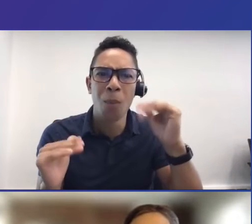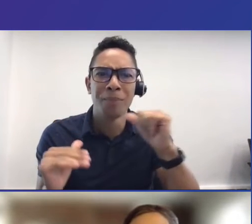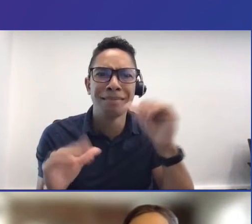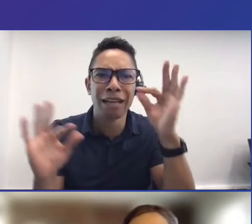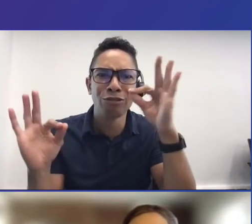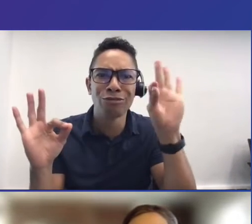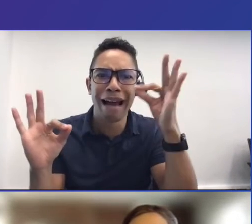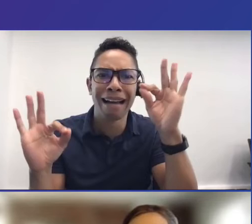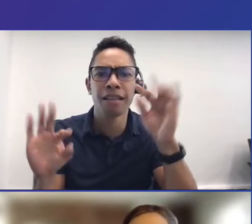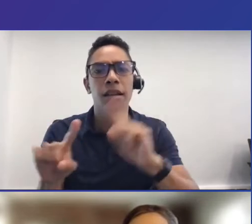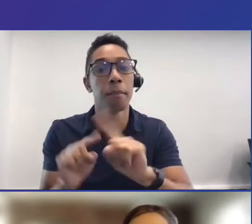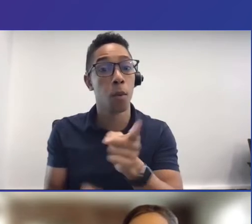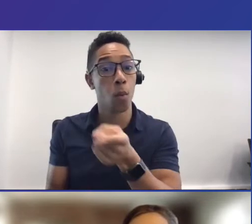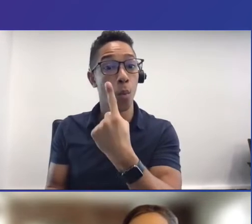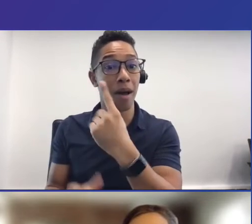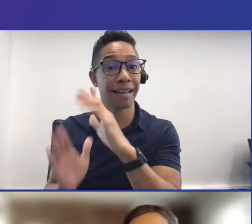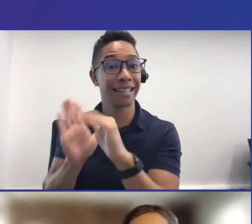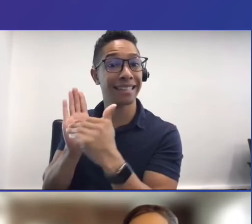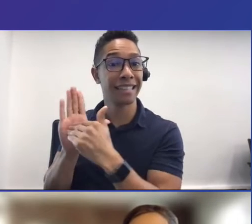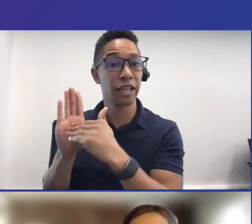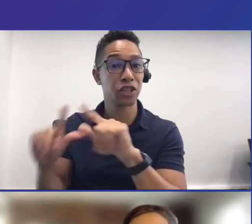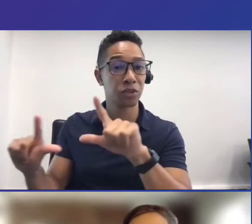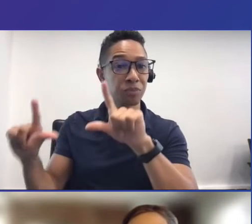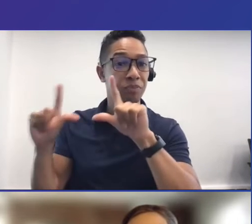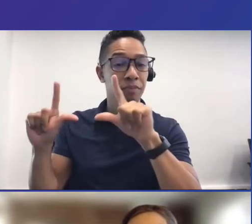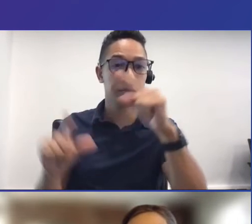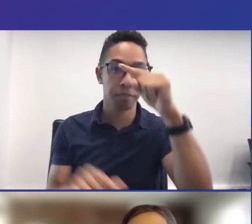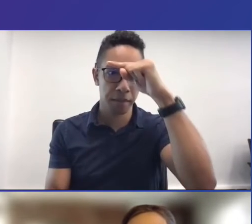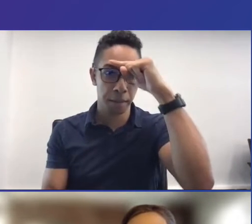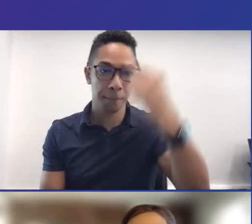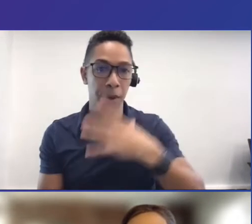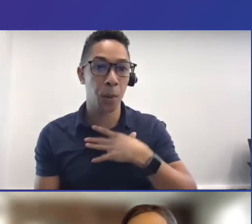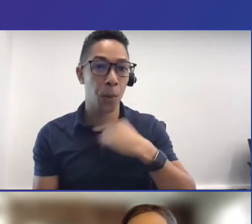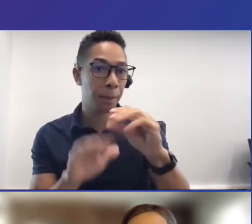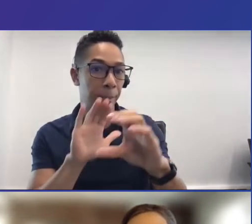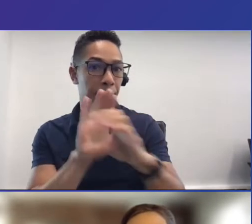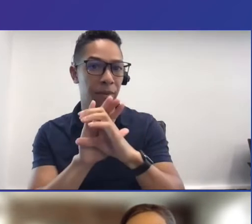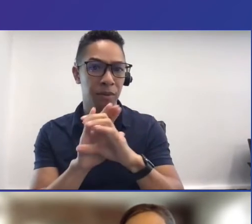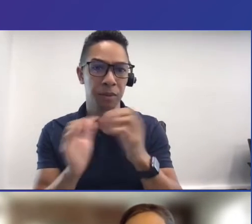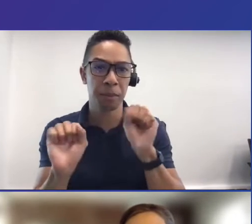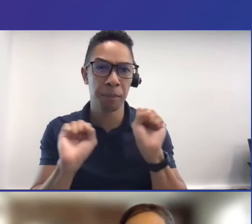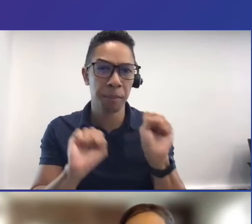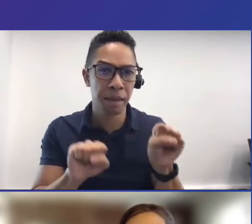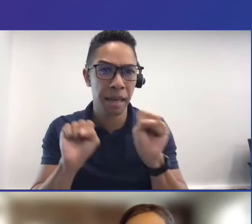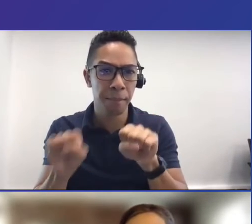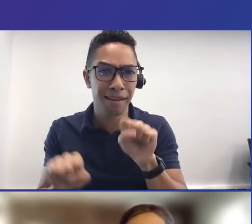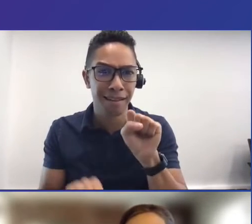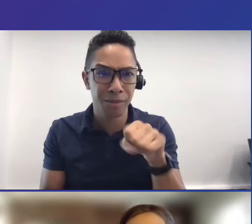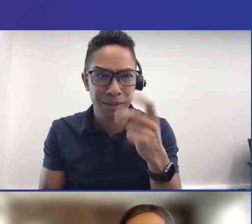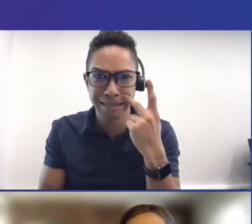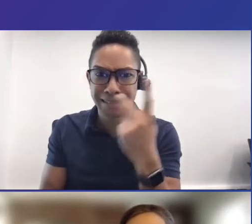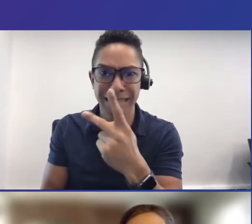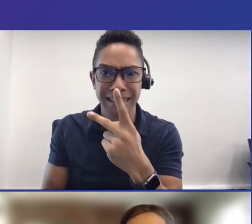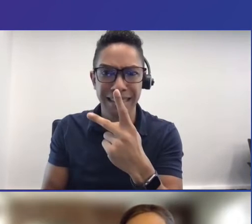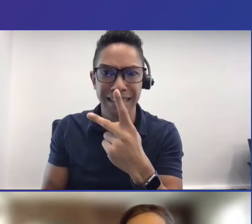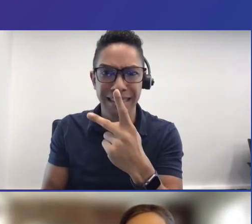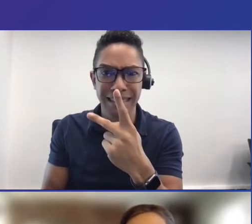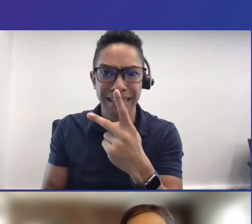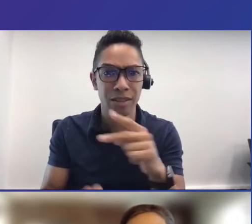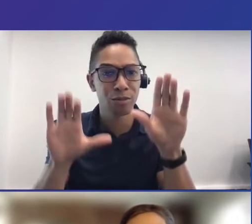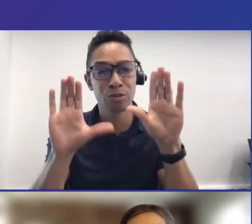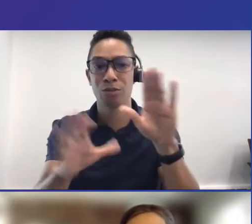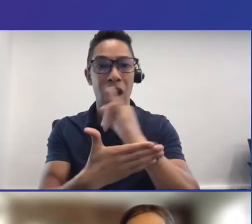in the center, a black and white photo you might see of the great performance